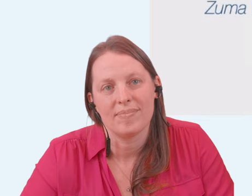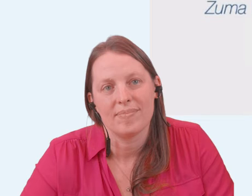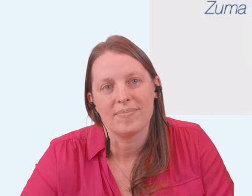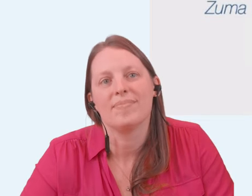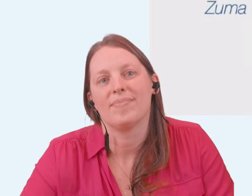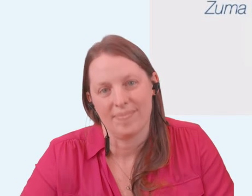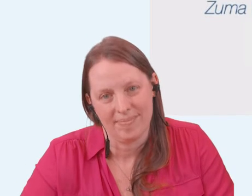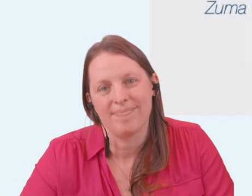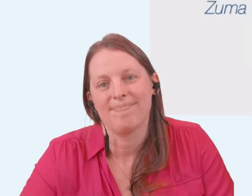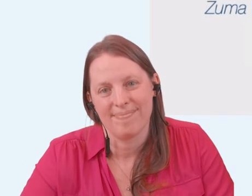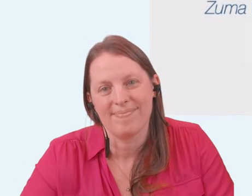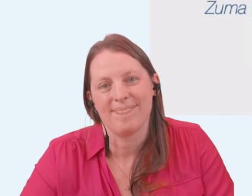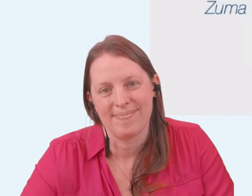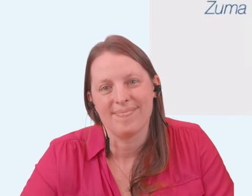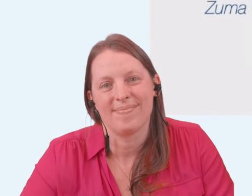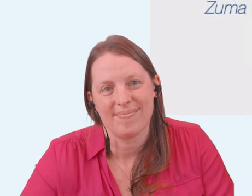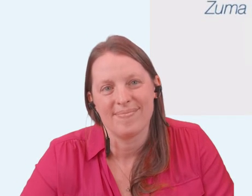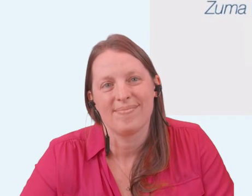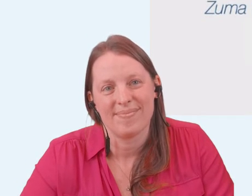good prognosis.